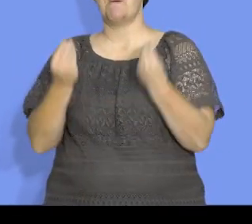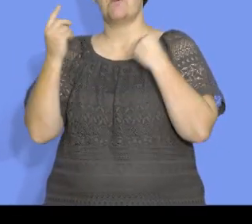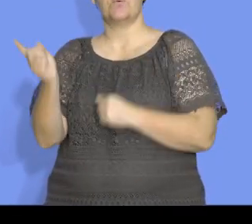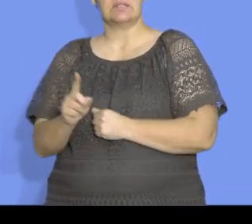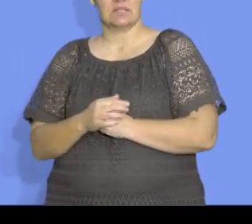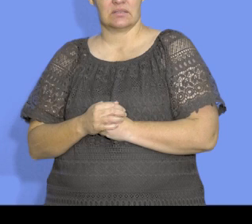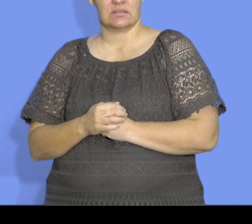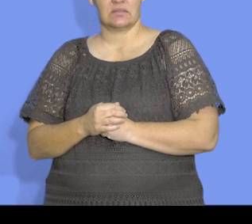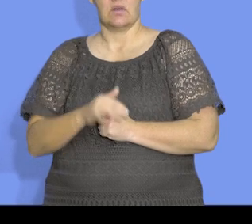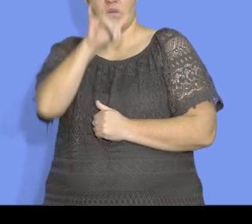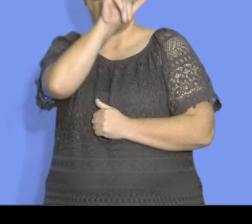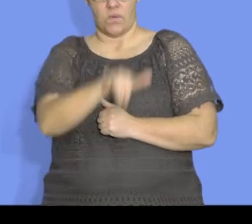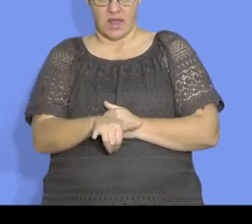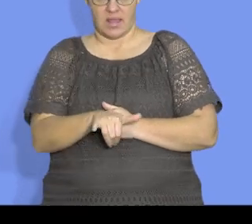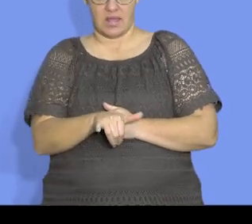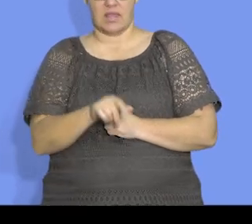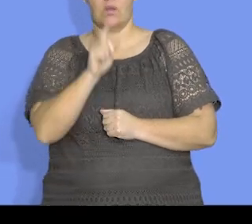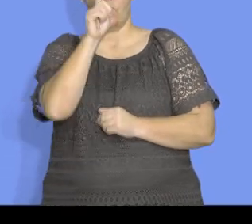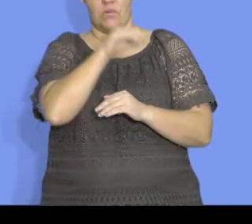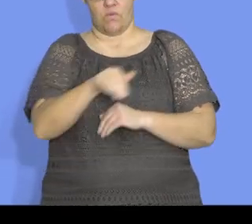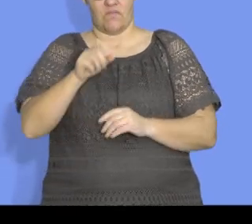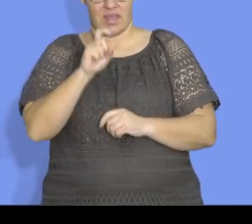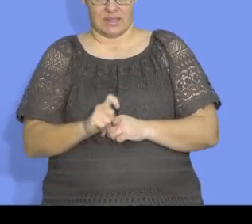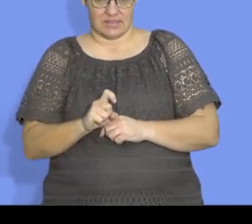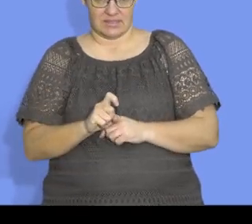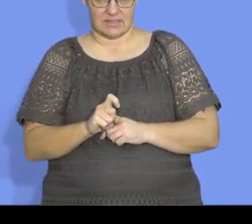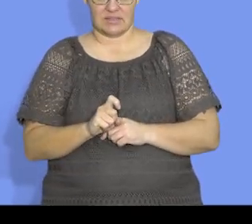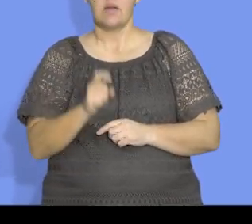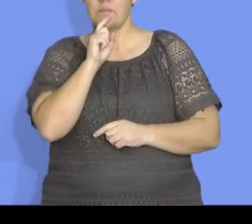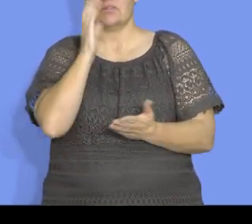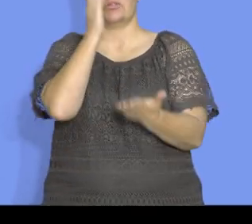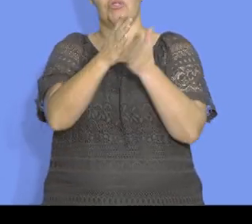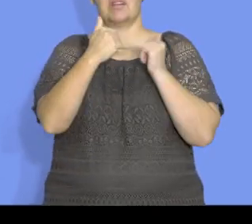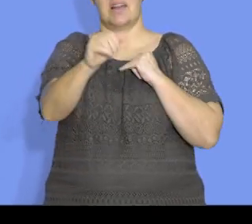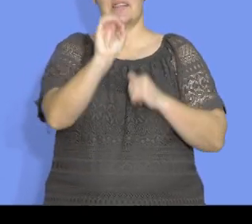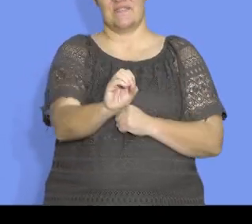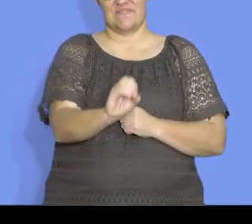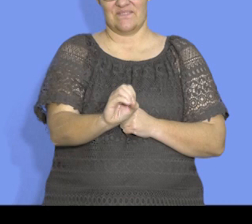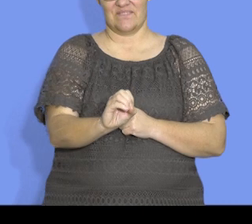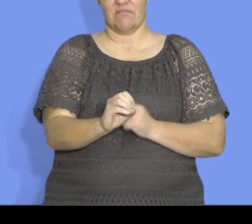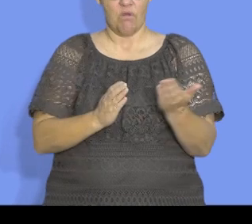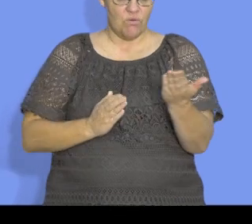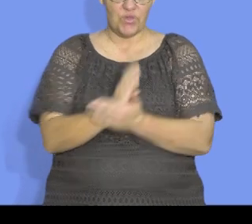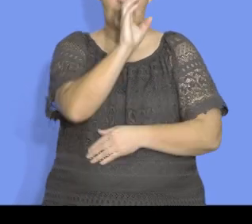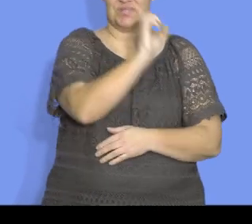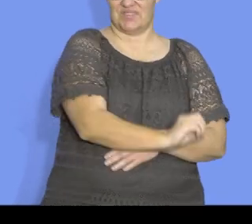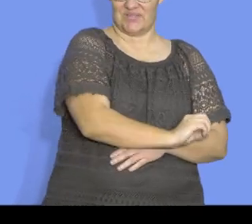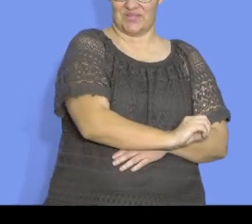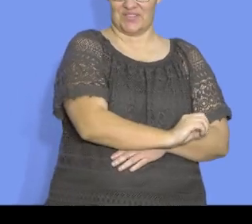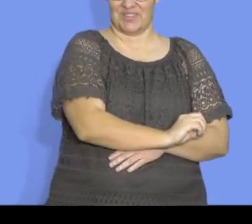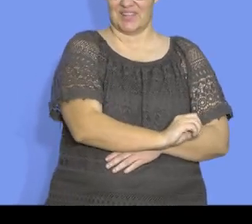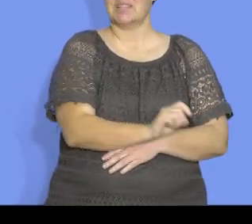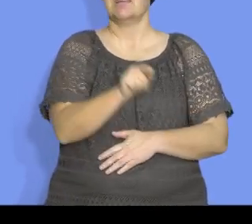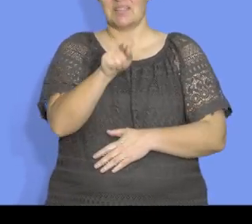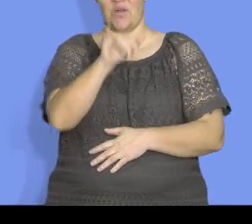going to say, let's take the y, 1 over x, and then it will be a straight line. It will pass through the origin, and